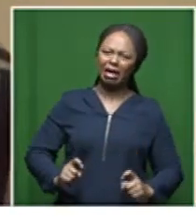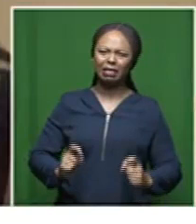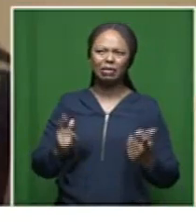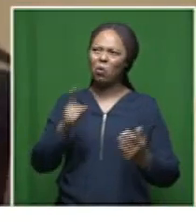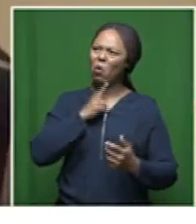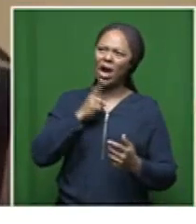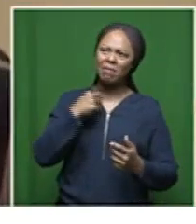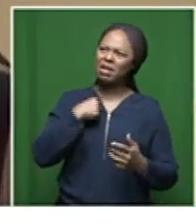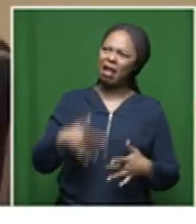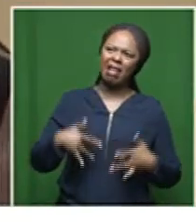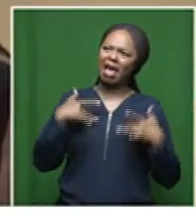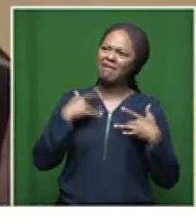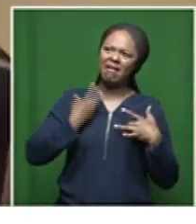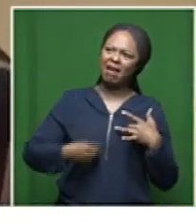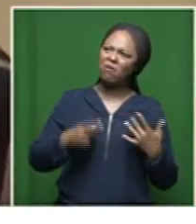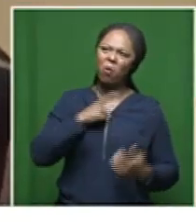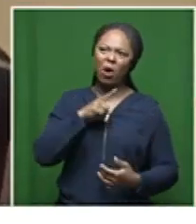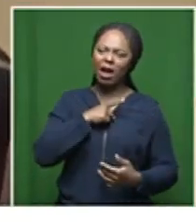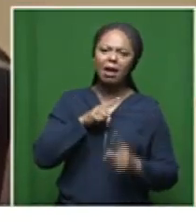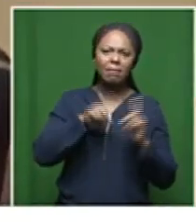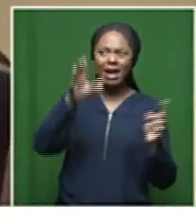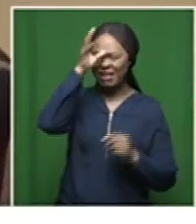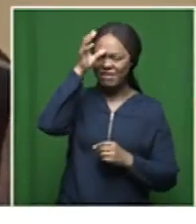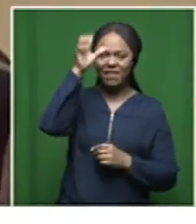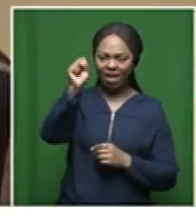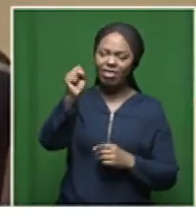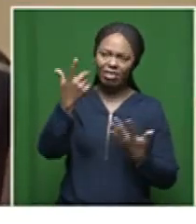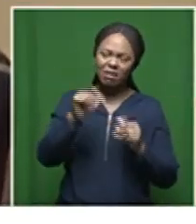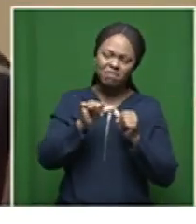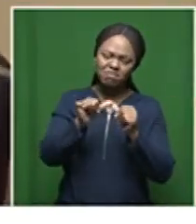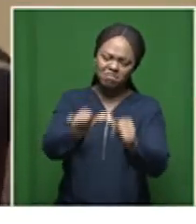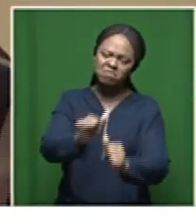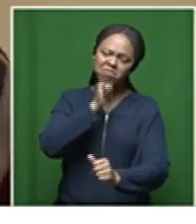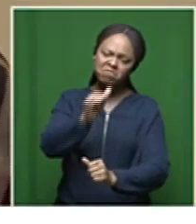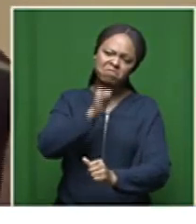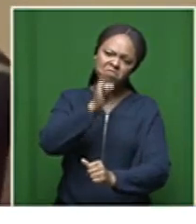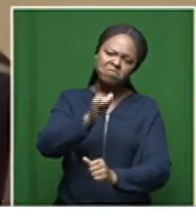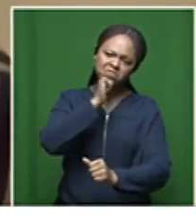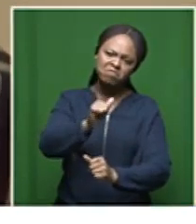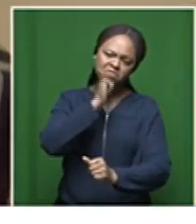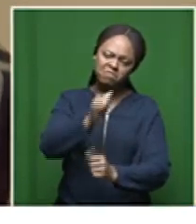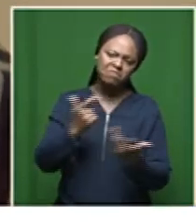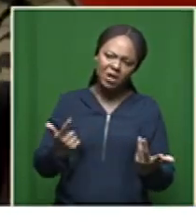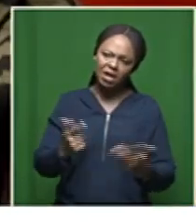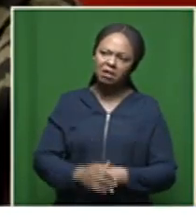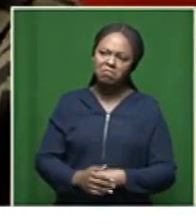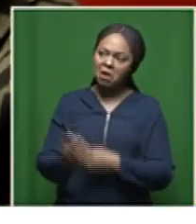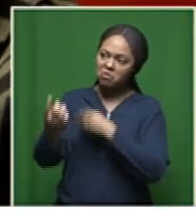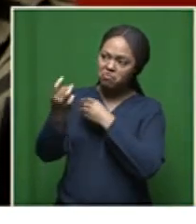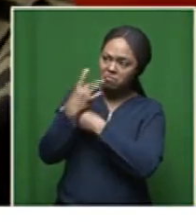alive even, But you keep the faith going, and you trust in yourself, and you do as the doctor says you must